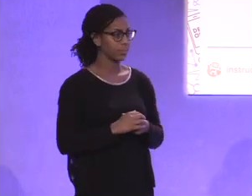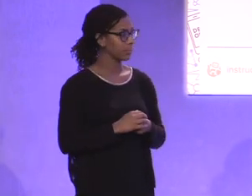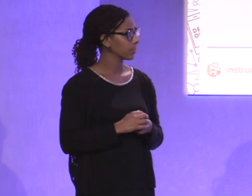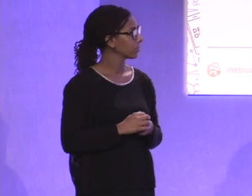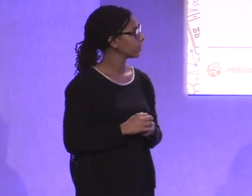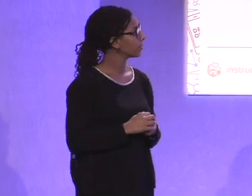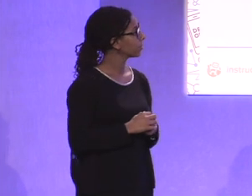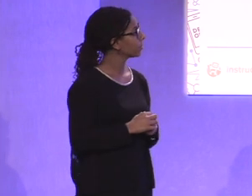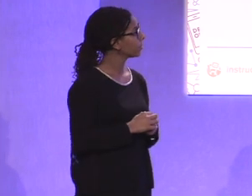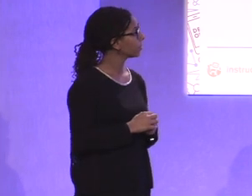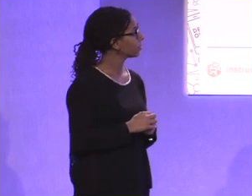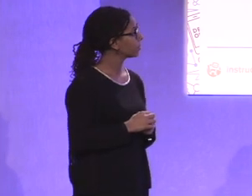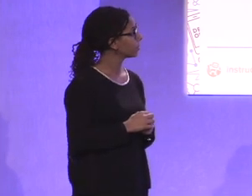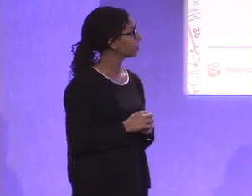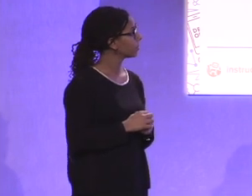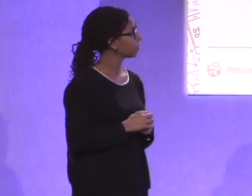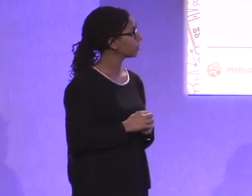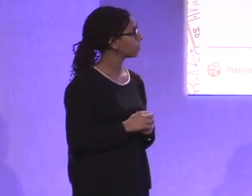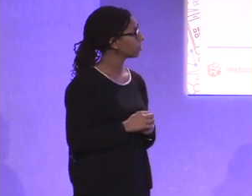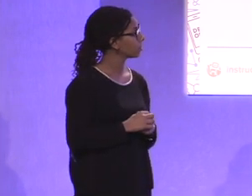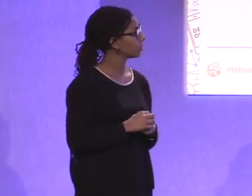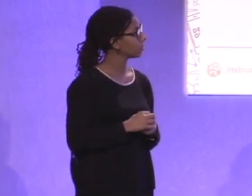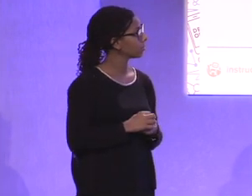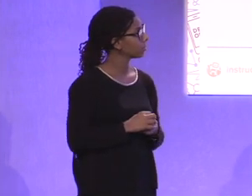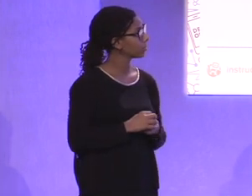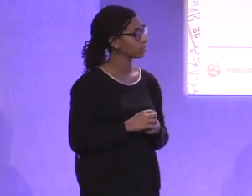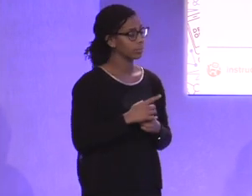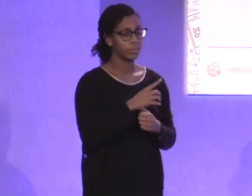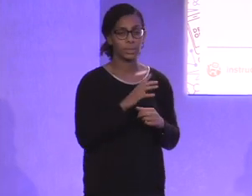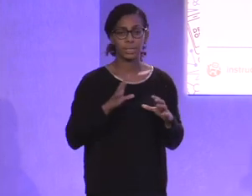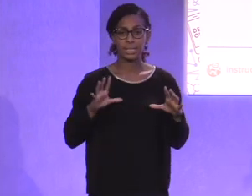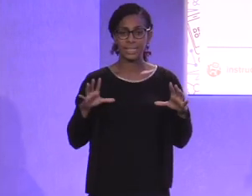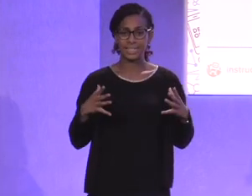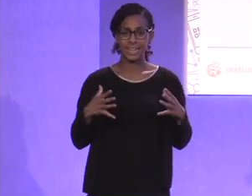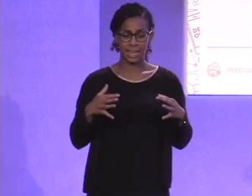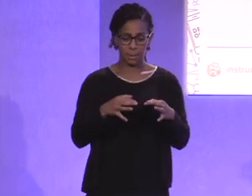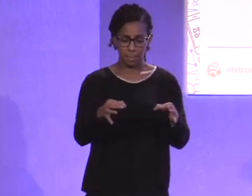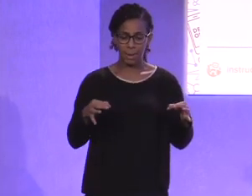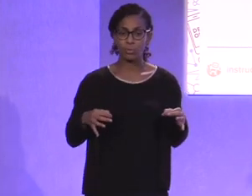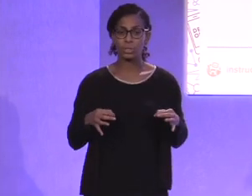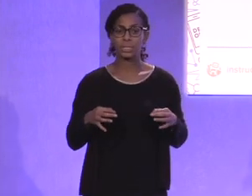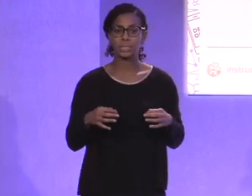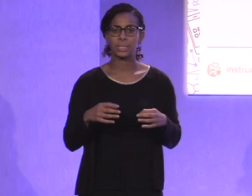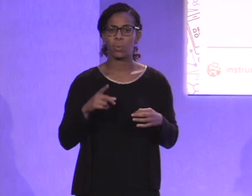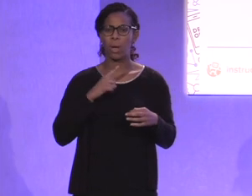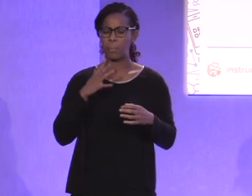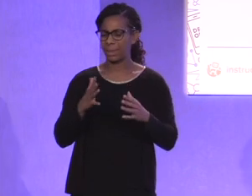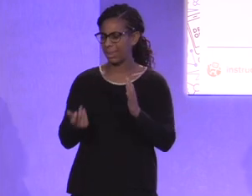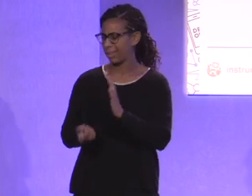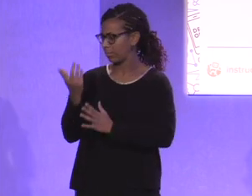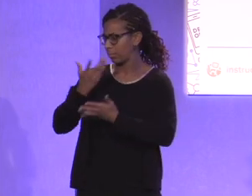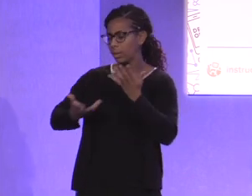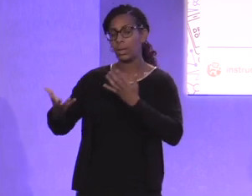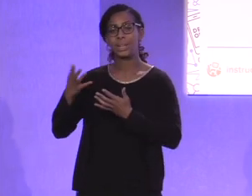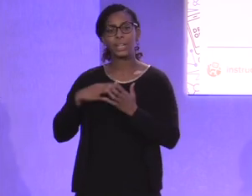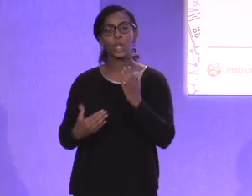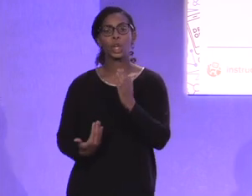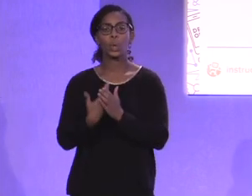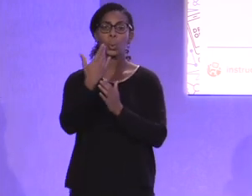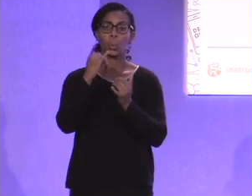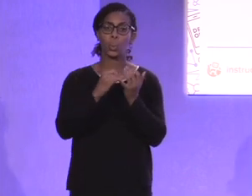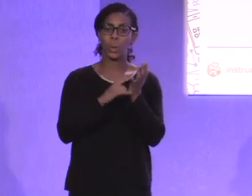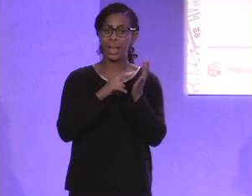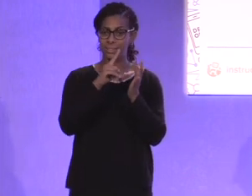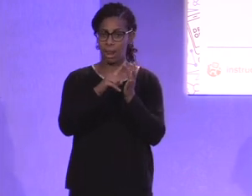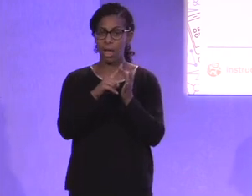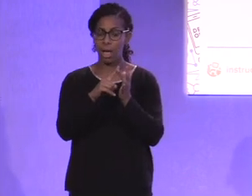Team boundary subtleties. This came up in a conversation about a new SLI that we wanted to add. And we